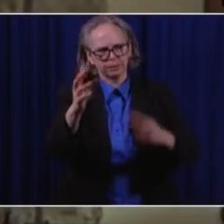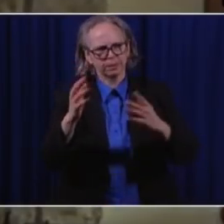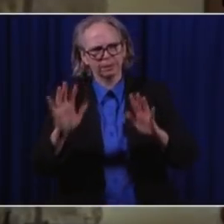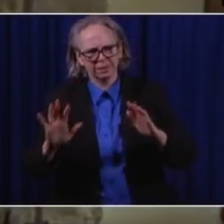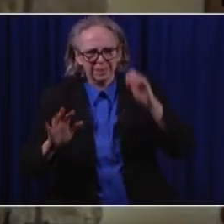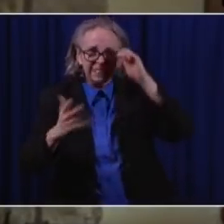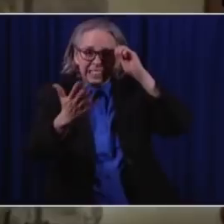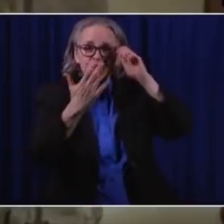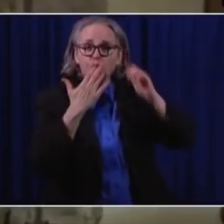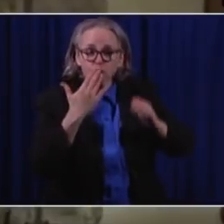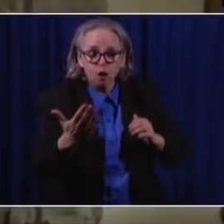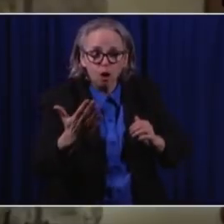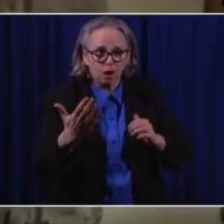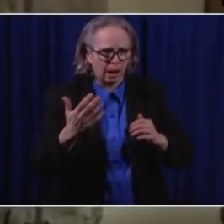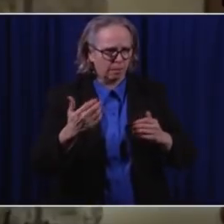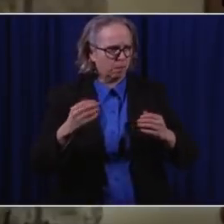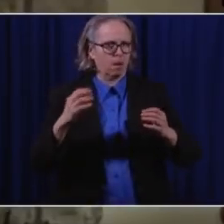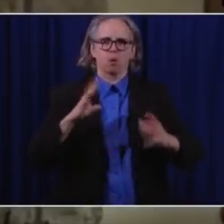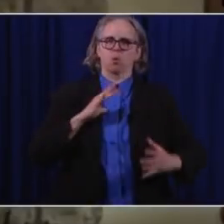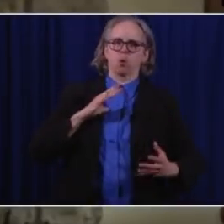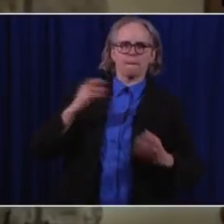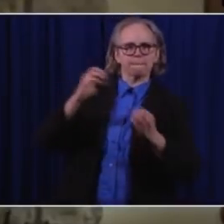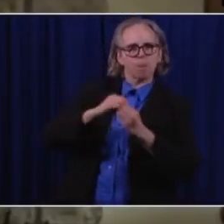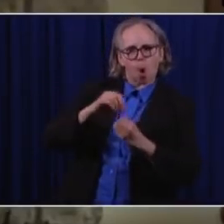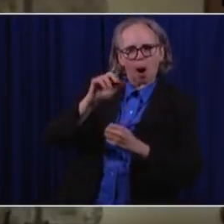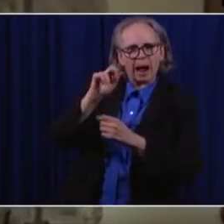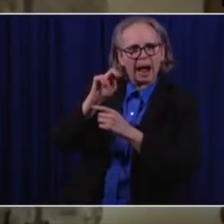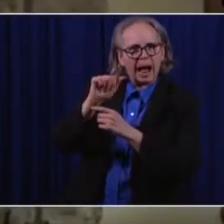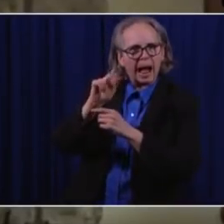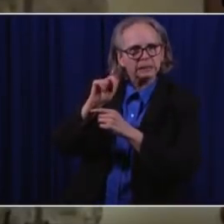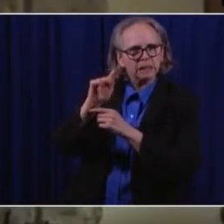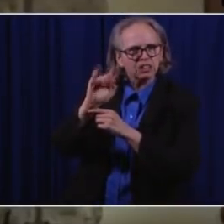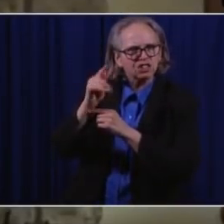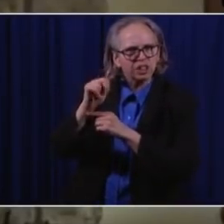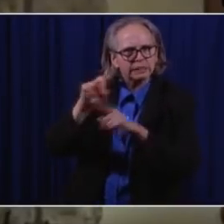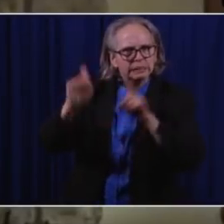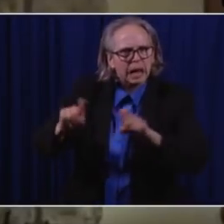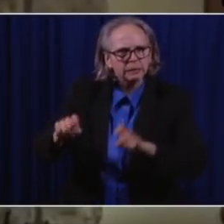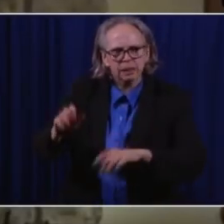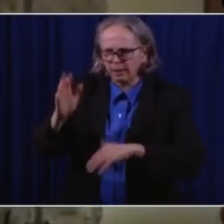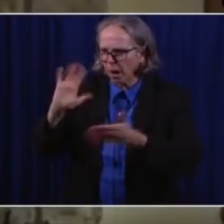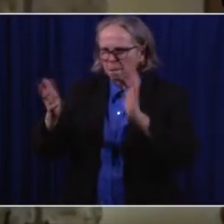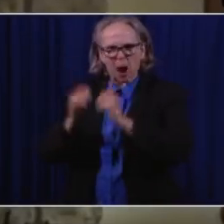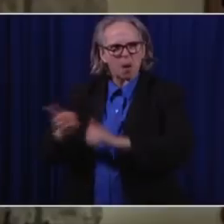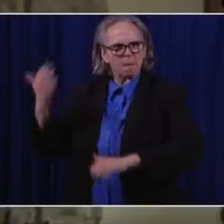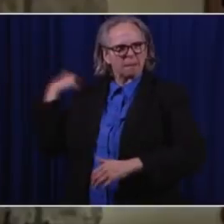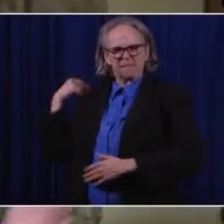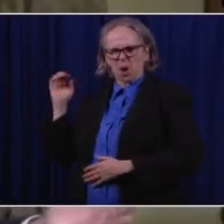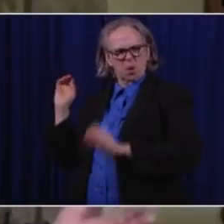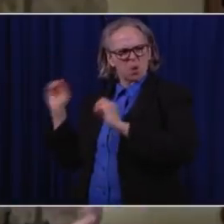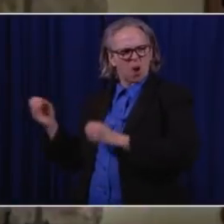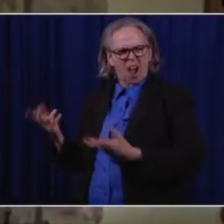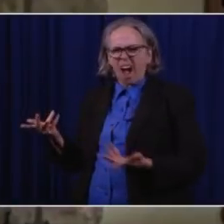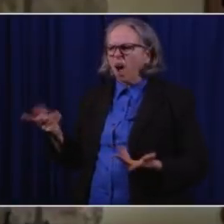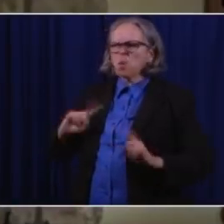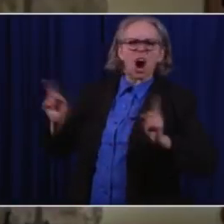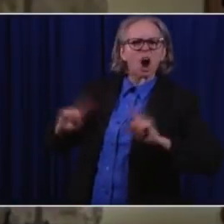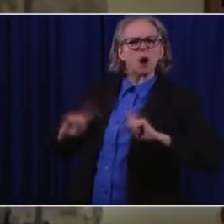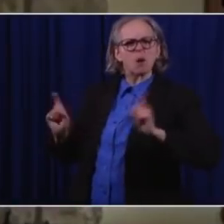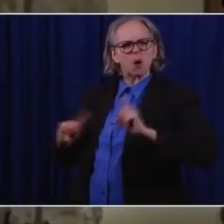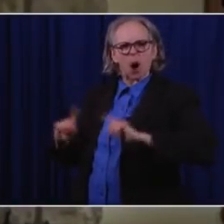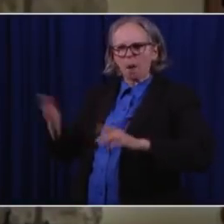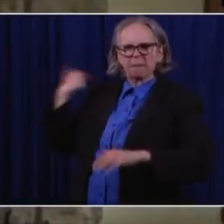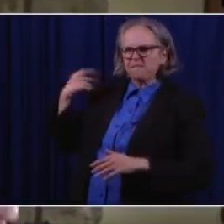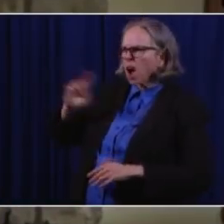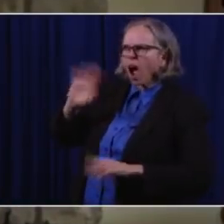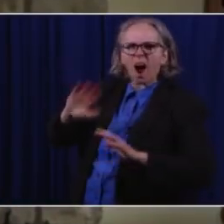good thing. I mean, if we go back 3 months ago to these press conferences, one of the things that we were talking about is why is Ohio so low? We've